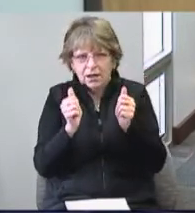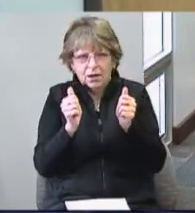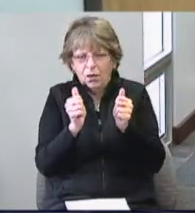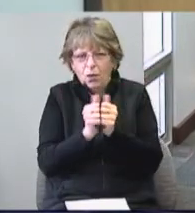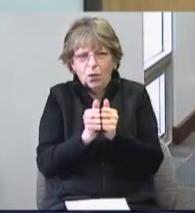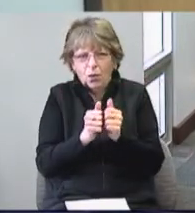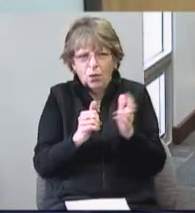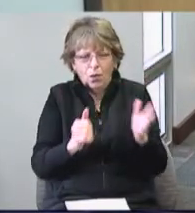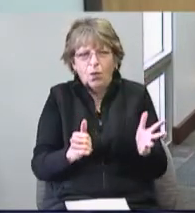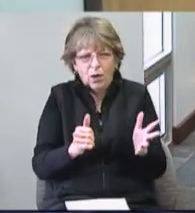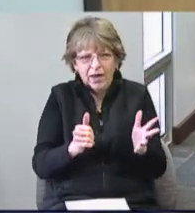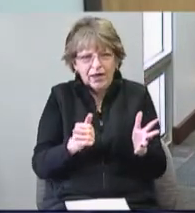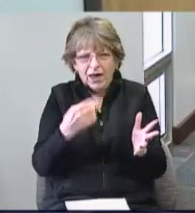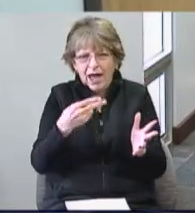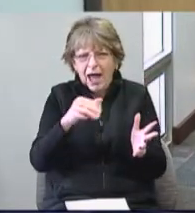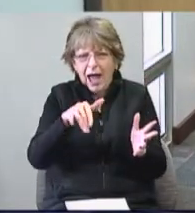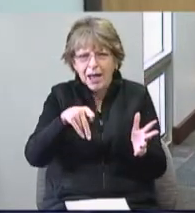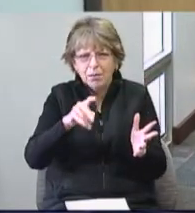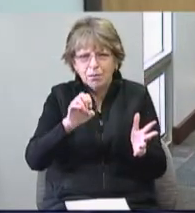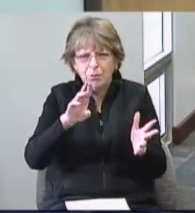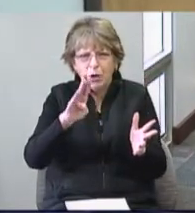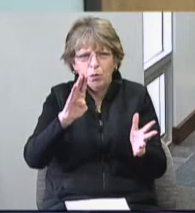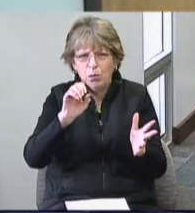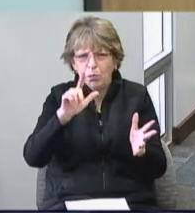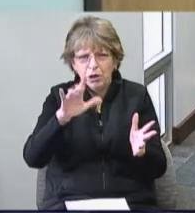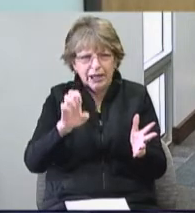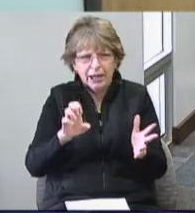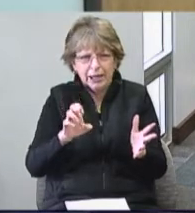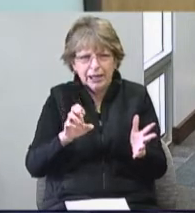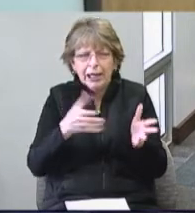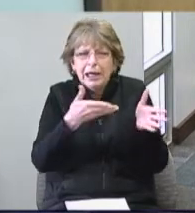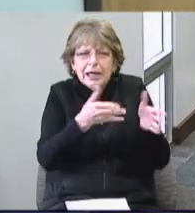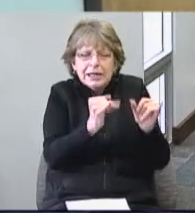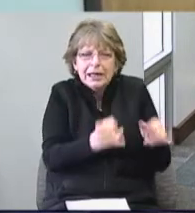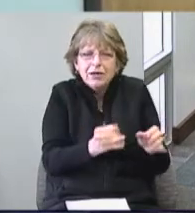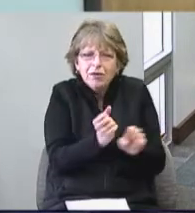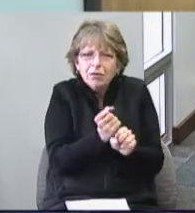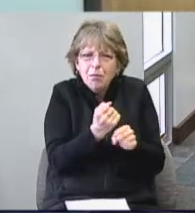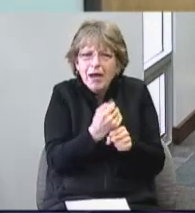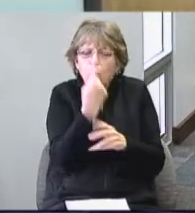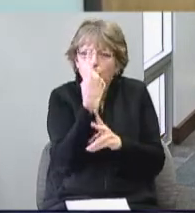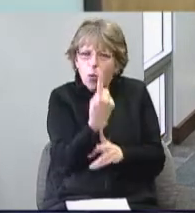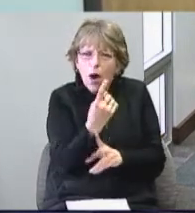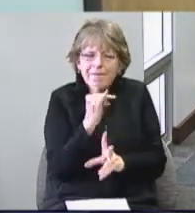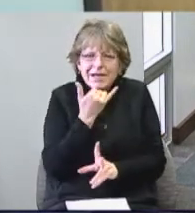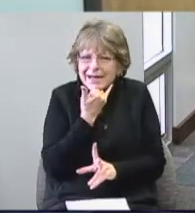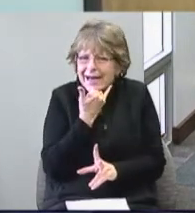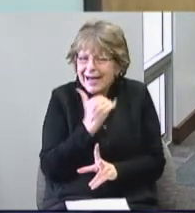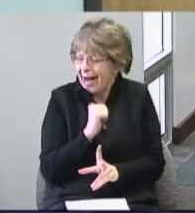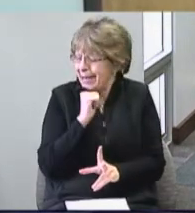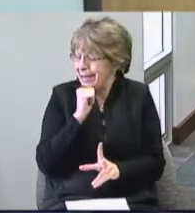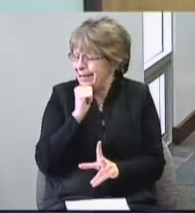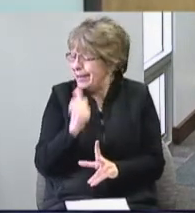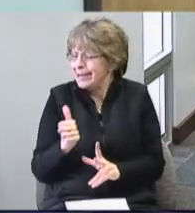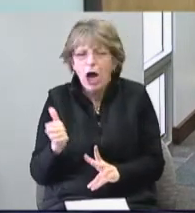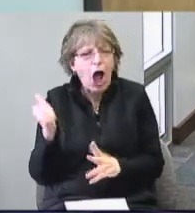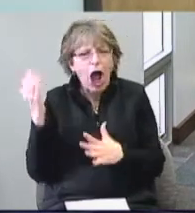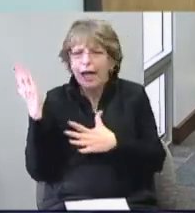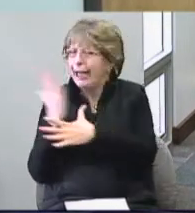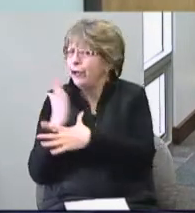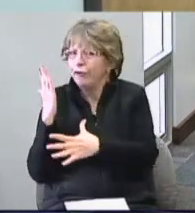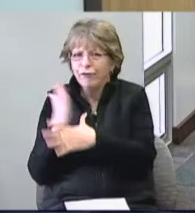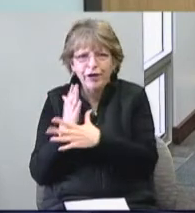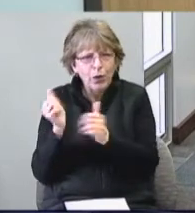mistake. An individual made one mistake, and that mistake did not in any way interfere with the